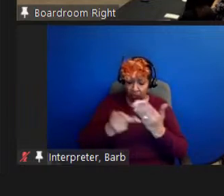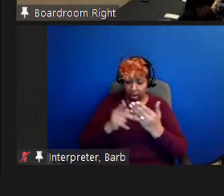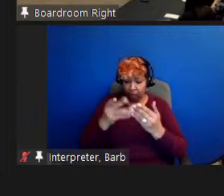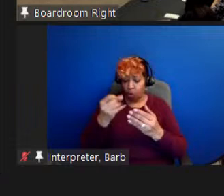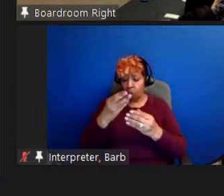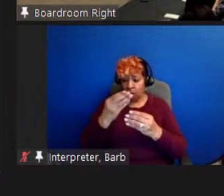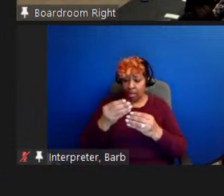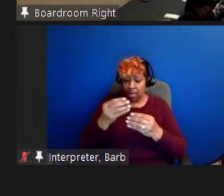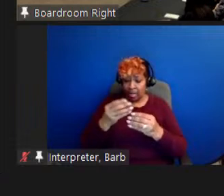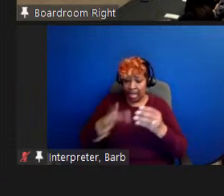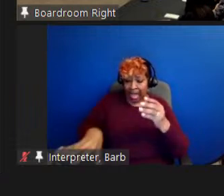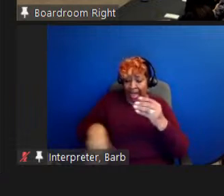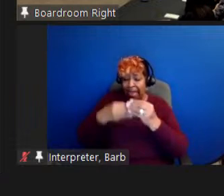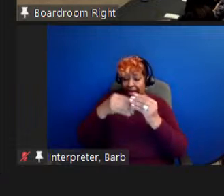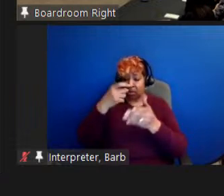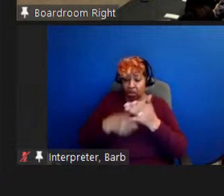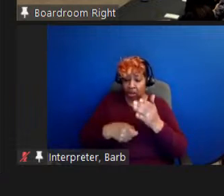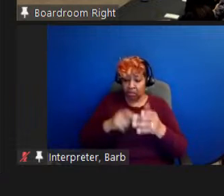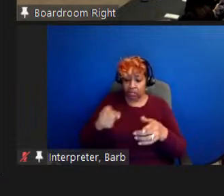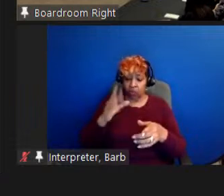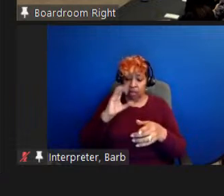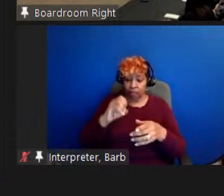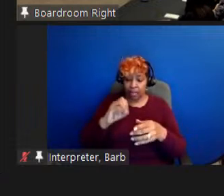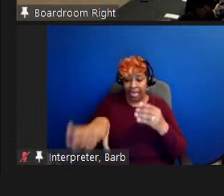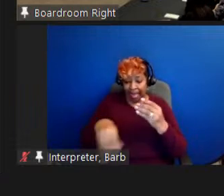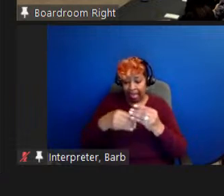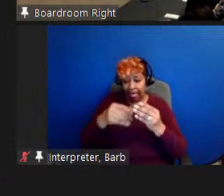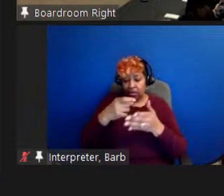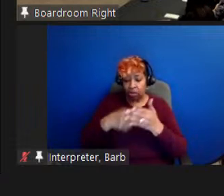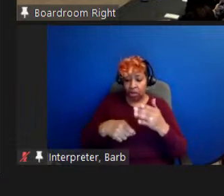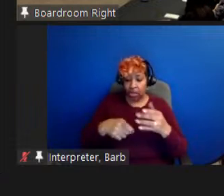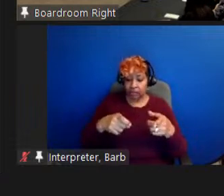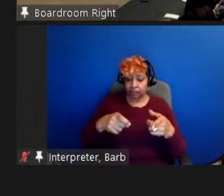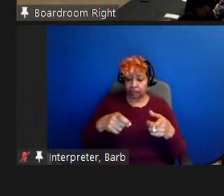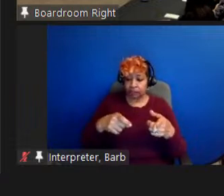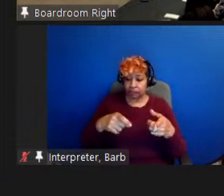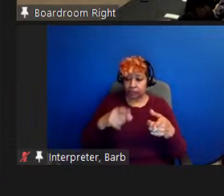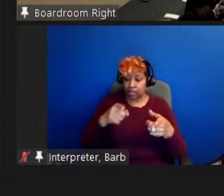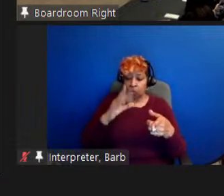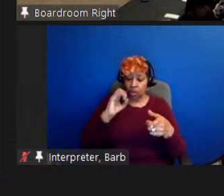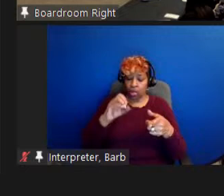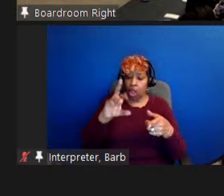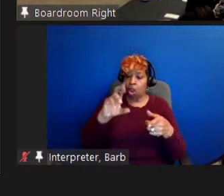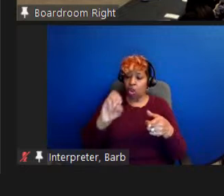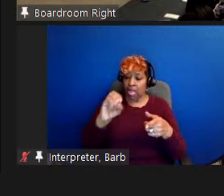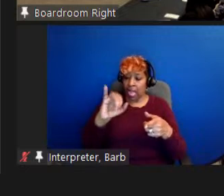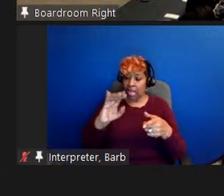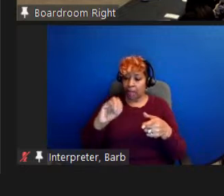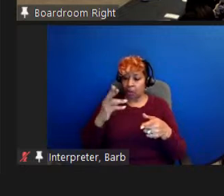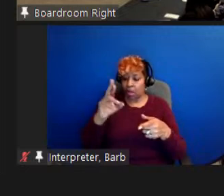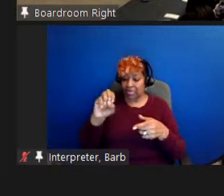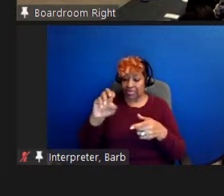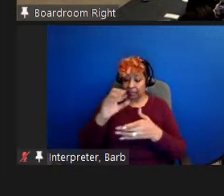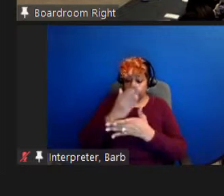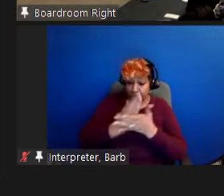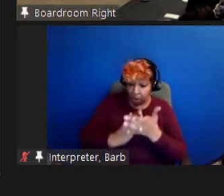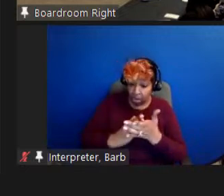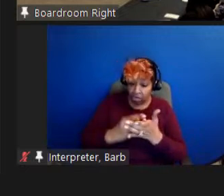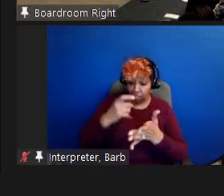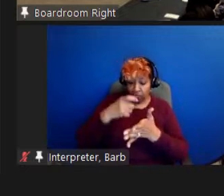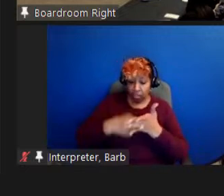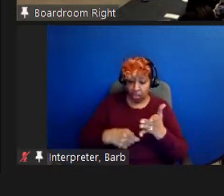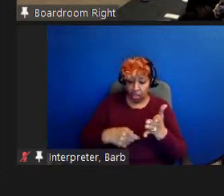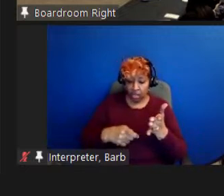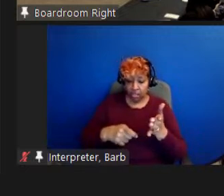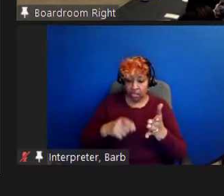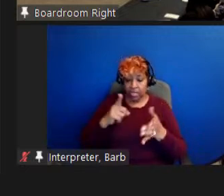costs? So it would be a stipend to it will reimburse a portion of the cost. So it's